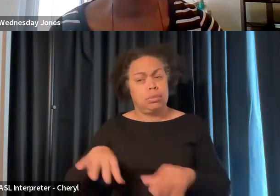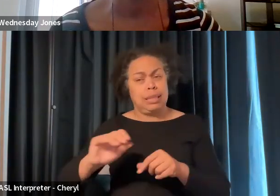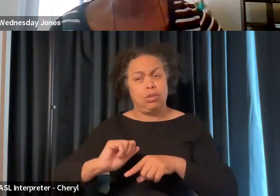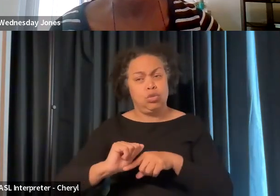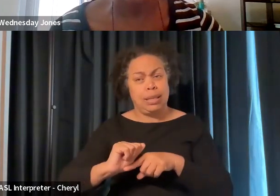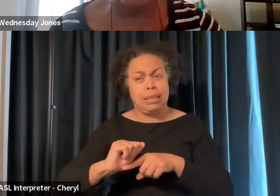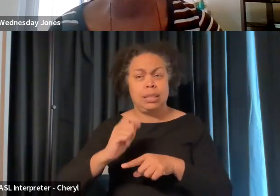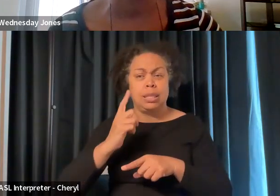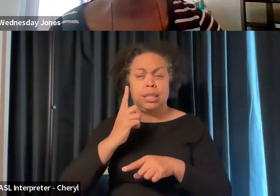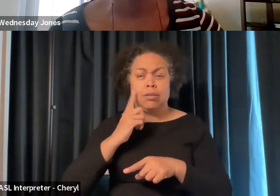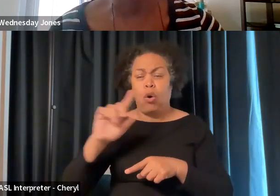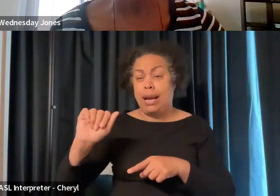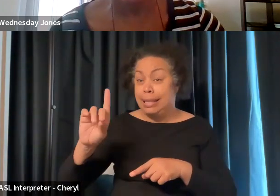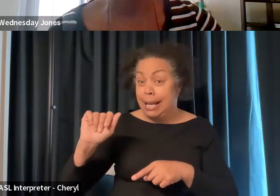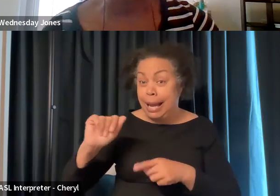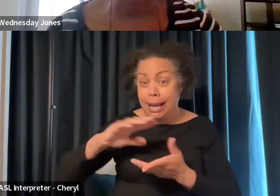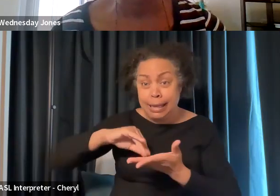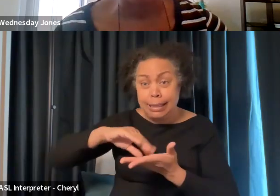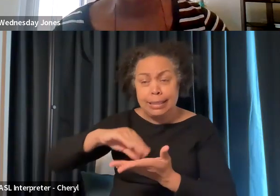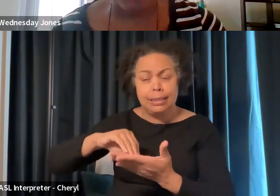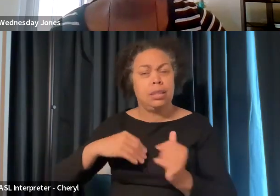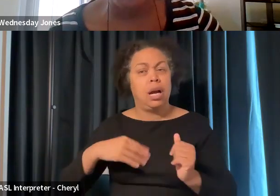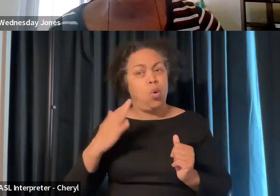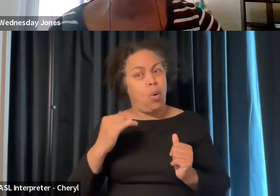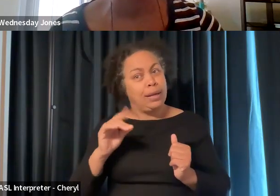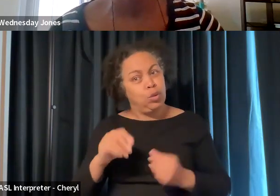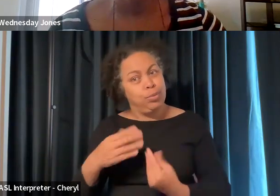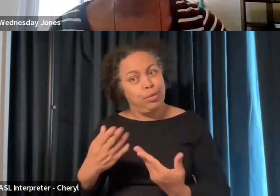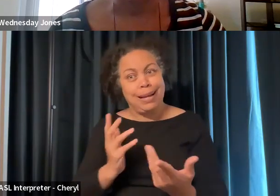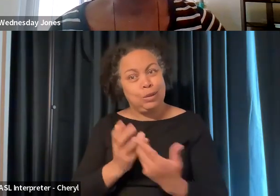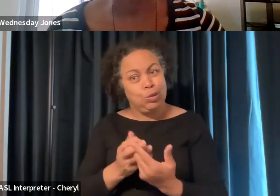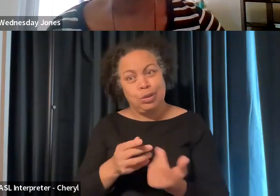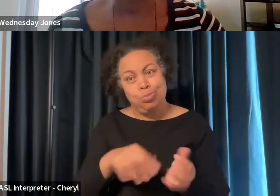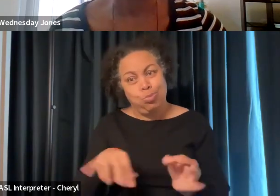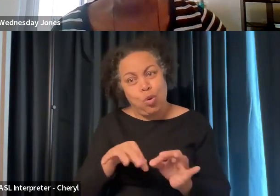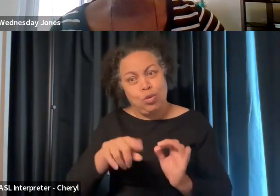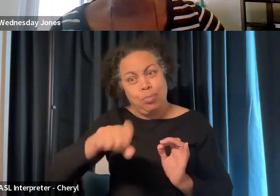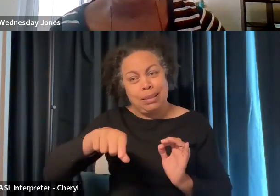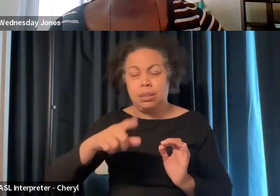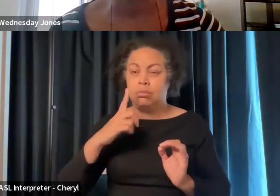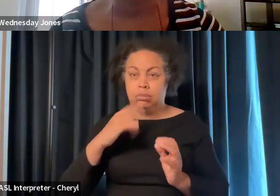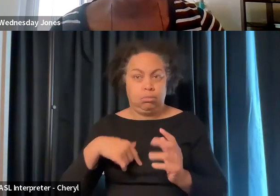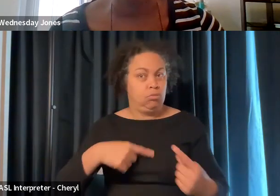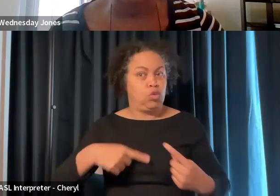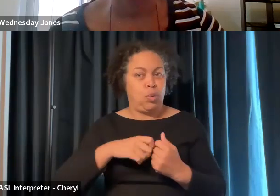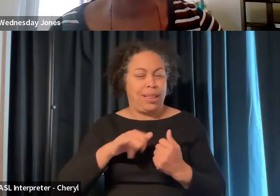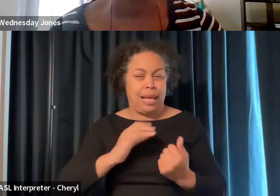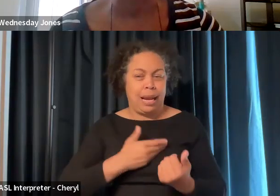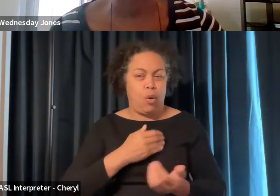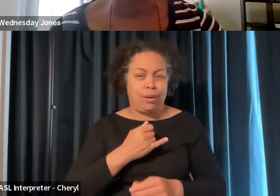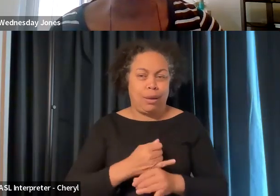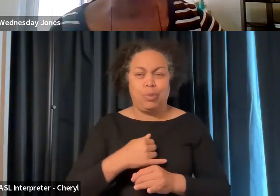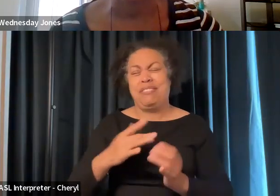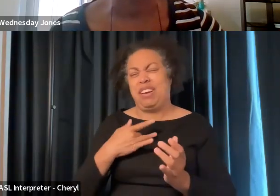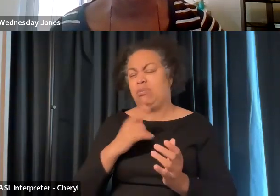on the ADA and why they have to give their students accommodations, because that was a problem on campus and we thought we needed to